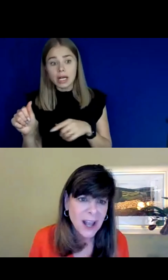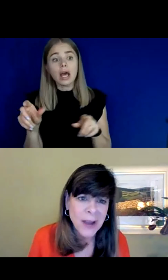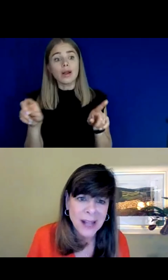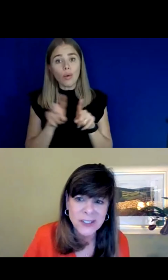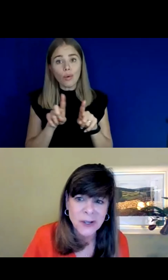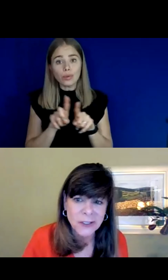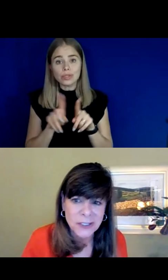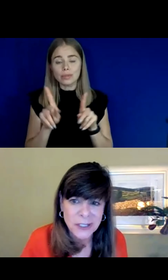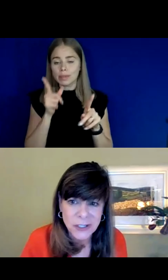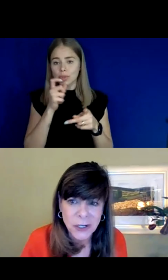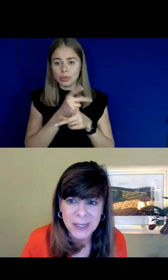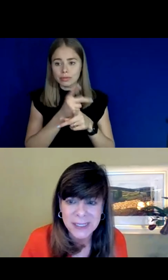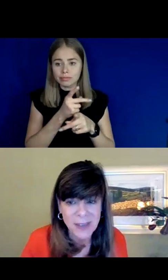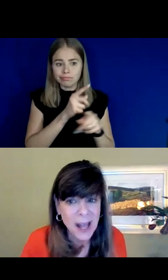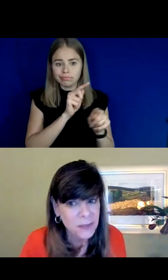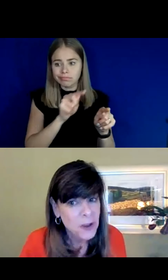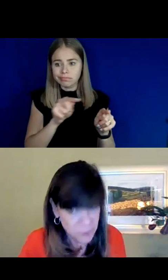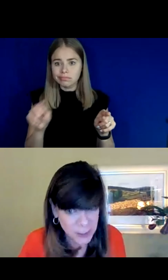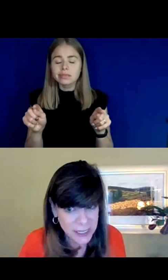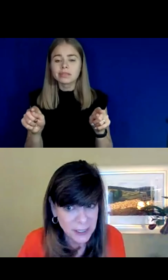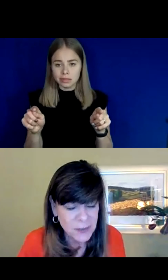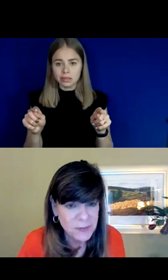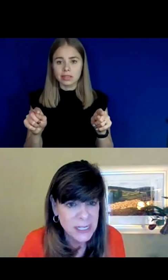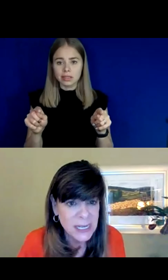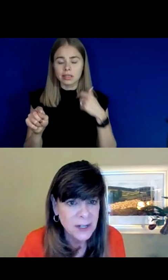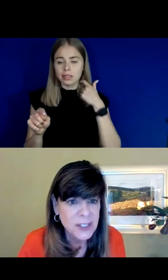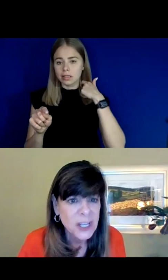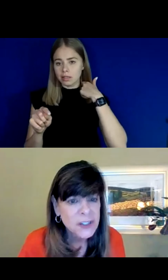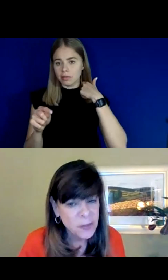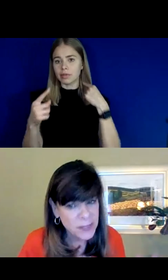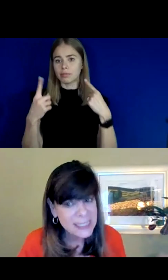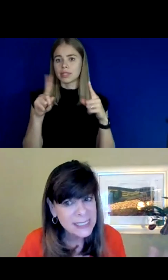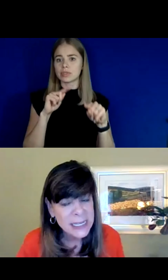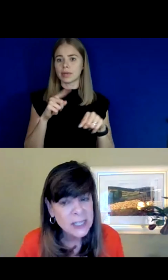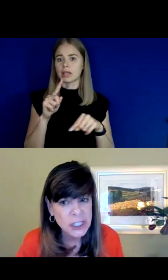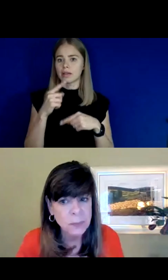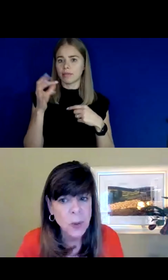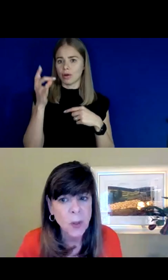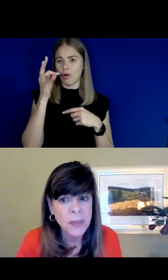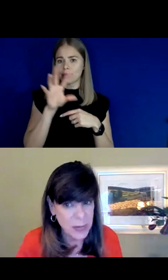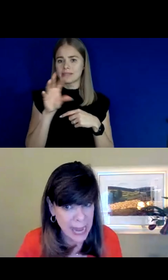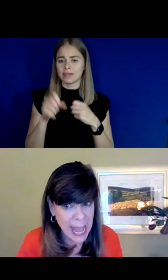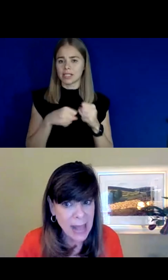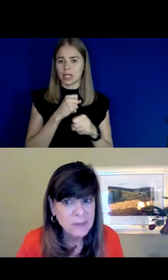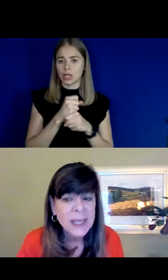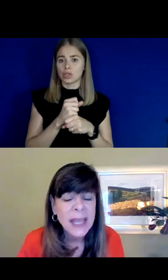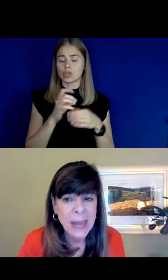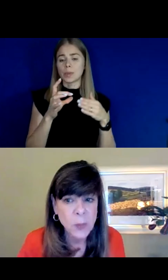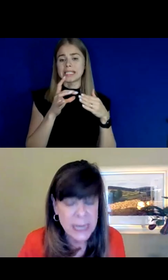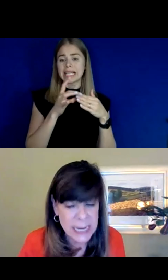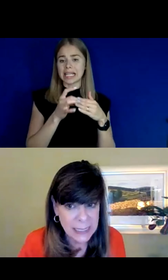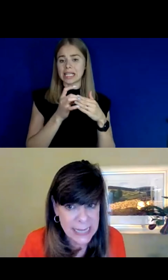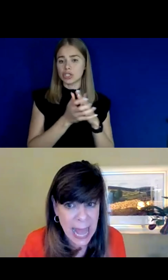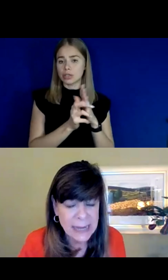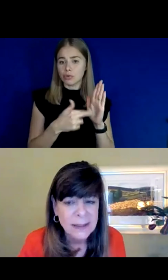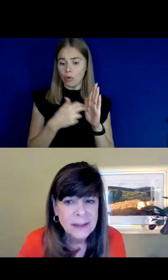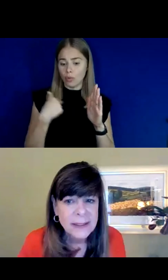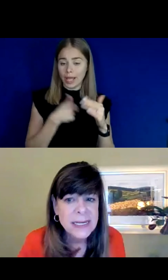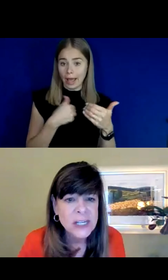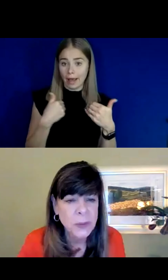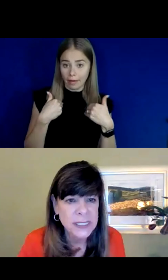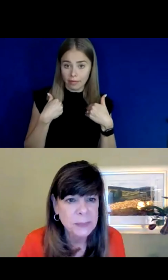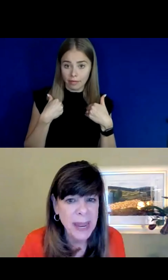caregivers around social determinants of health for nearly 50 years. So this is a leadership role that we have, and we,